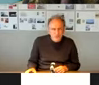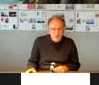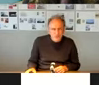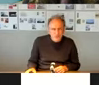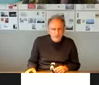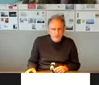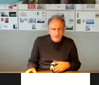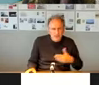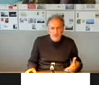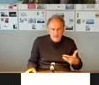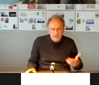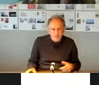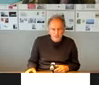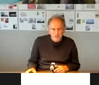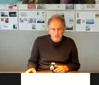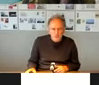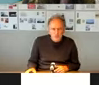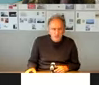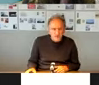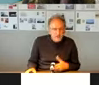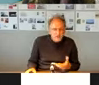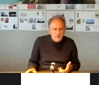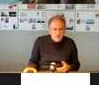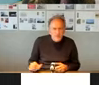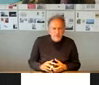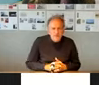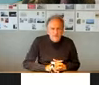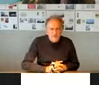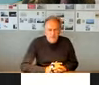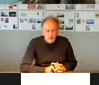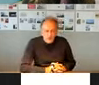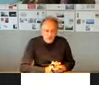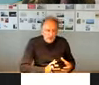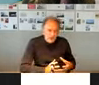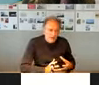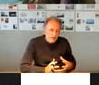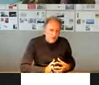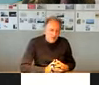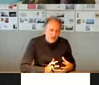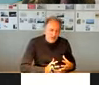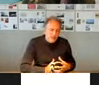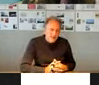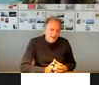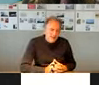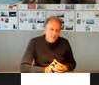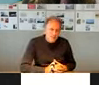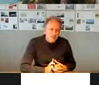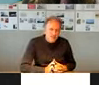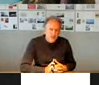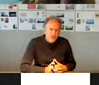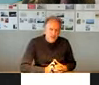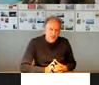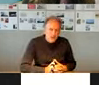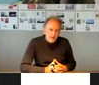palm trees. And Montpellier is a growing city. And